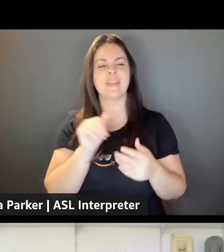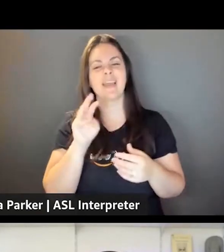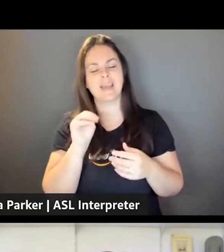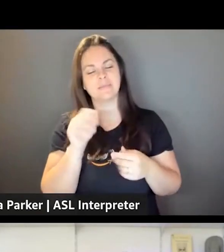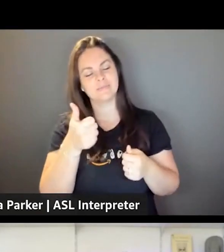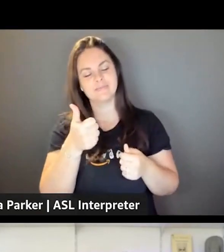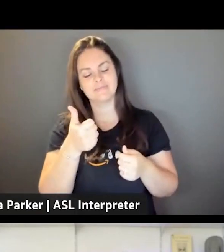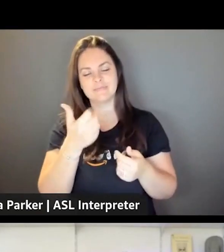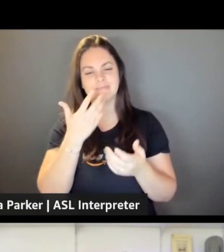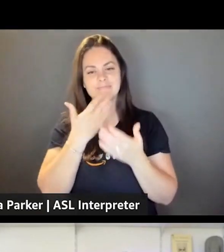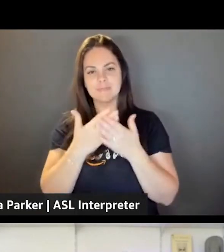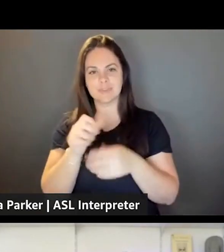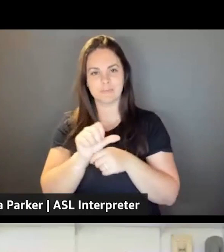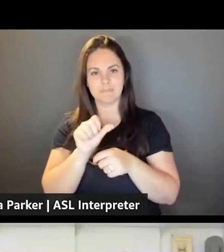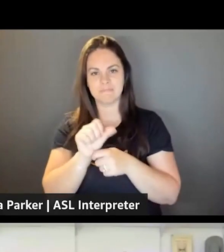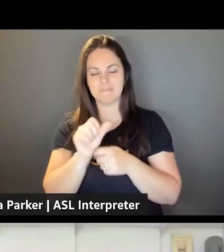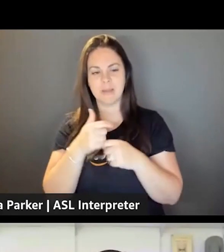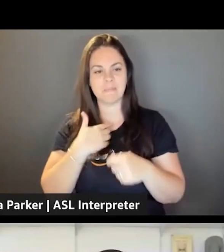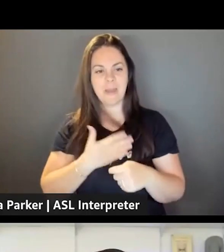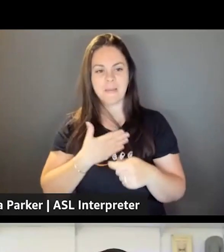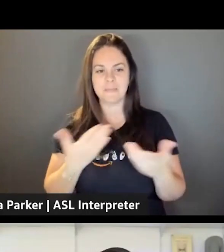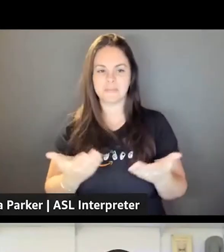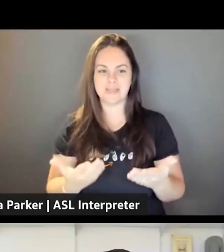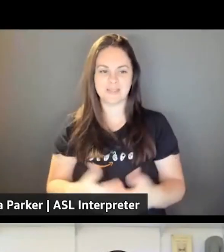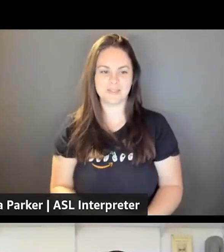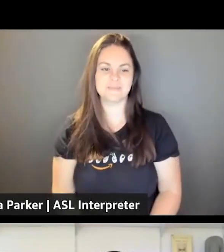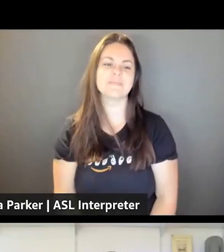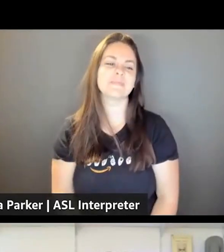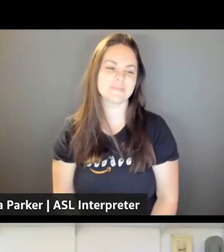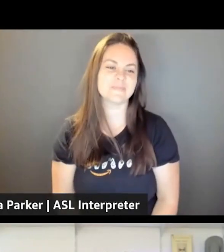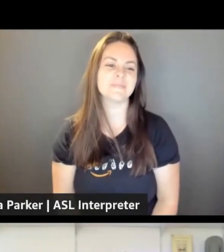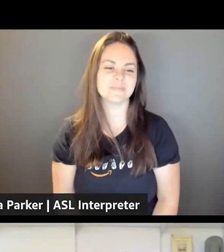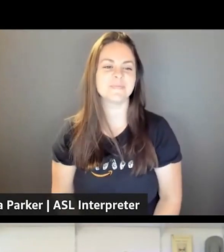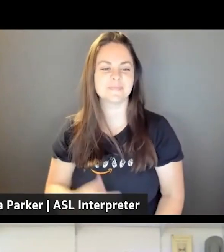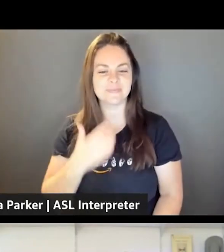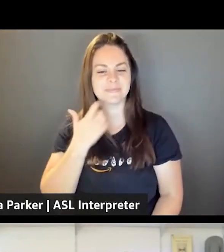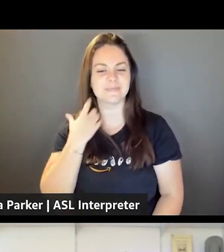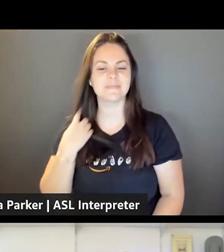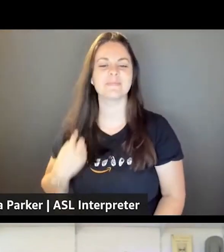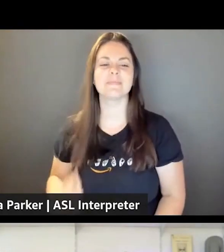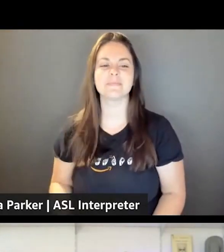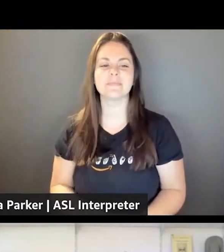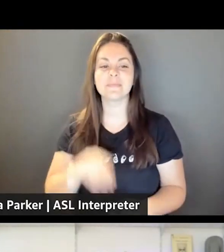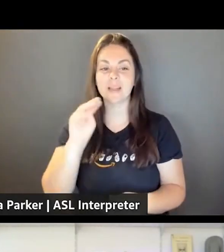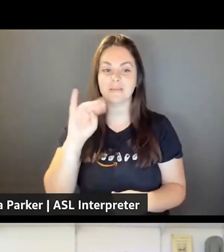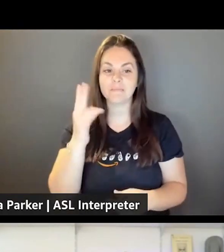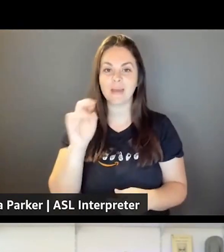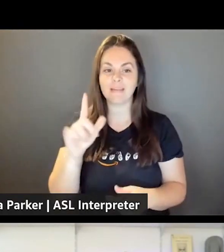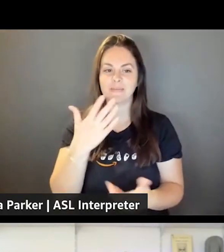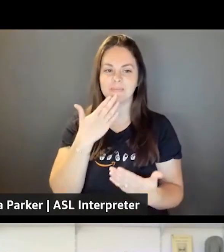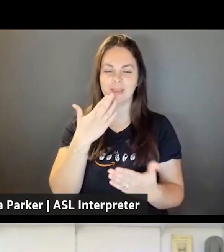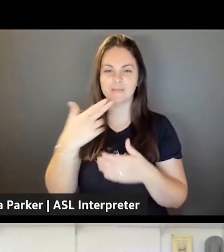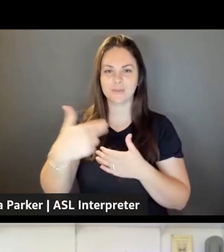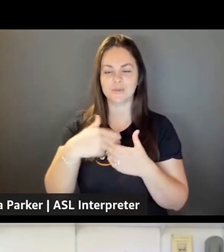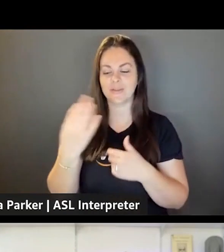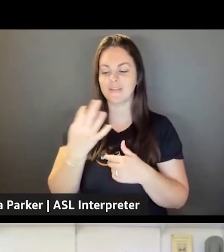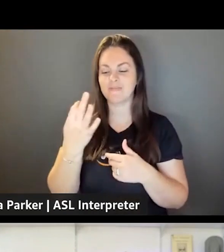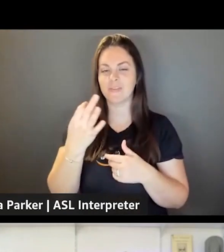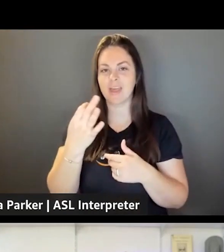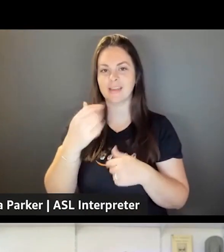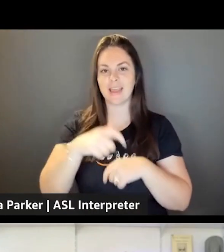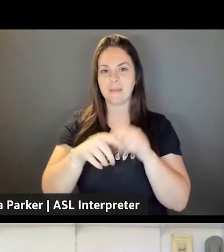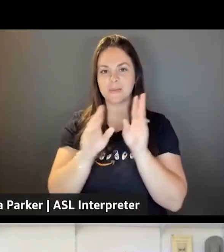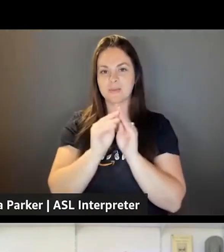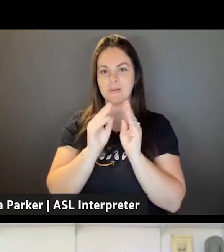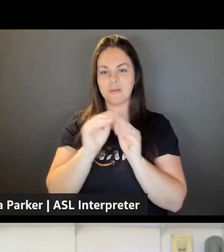great. I'm happy to be here. Thank you. Thank you. Cool. Michael, thanks for joining this Friday episode of AWS On Air. And I